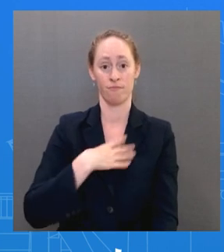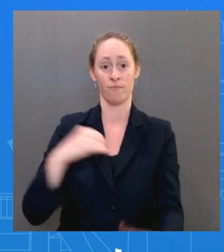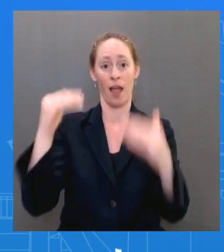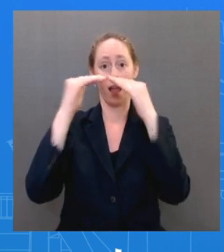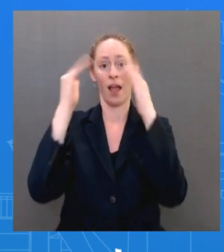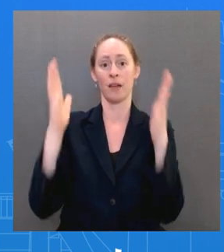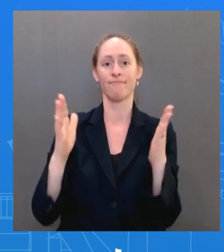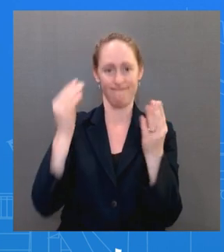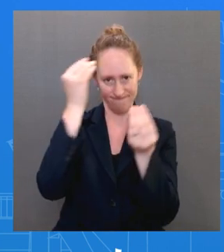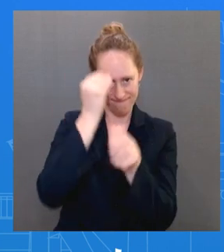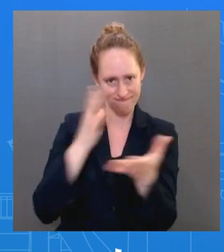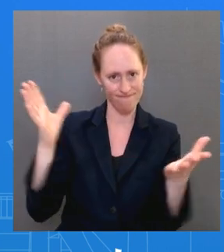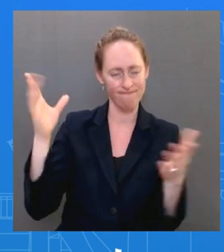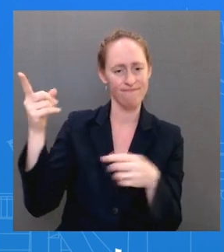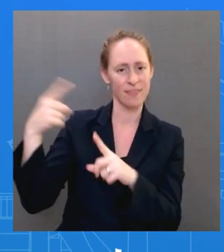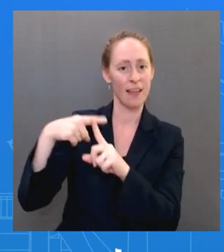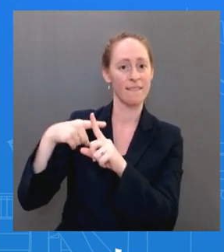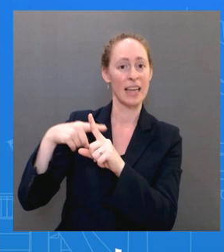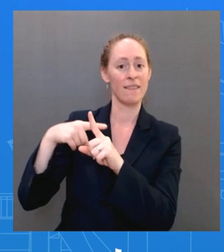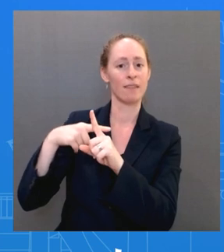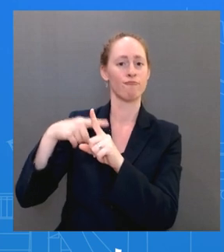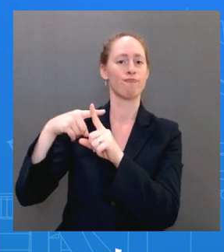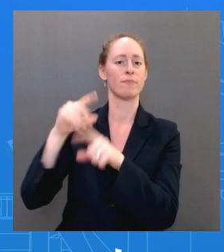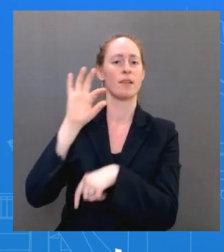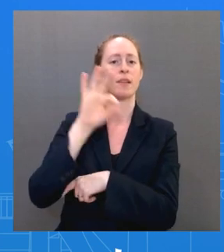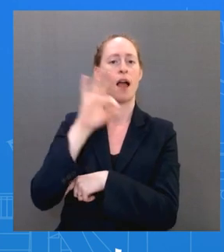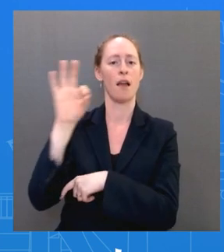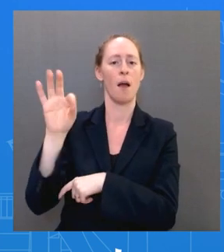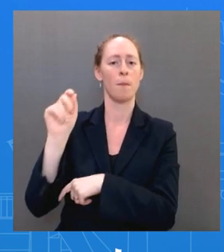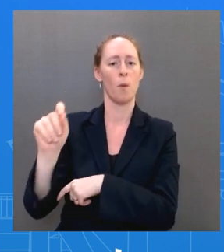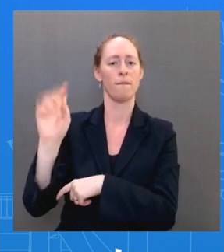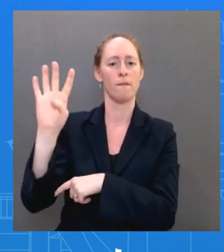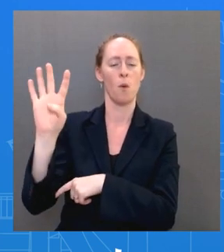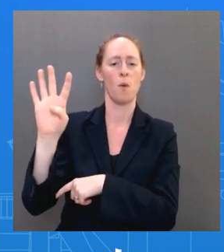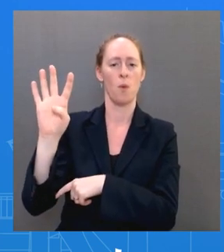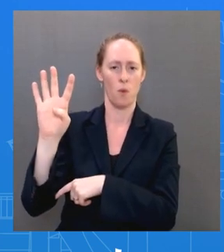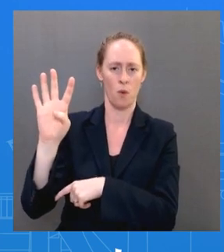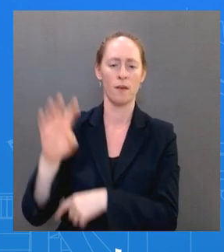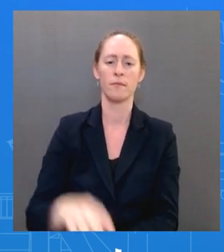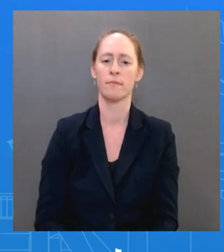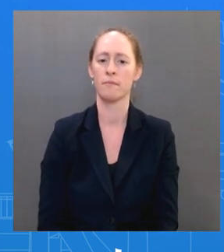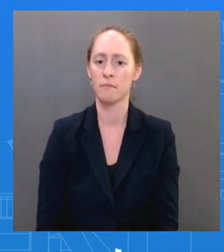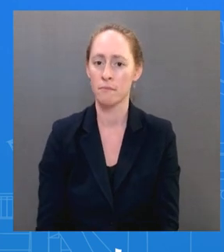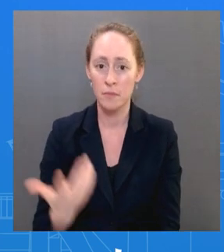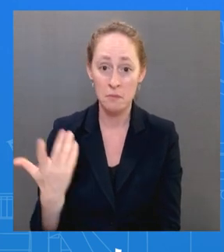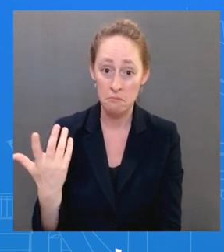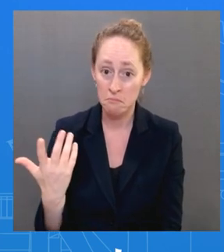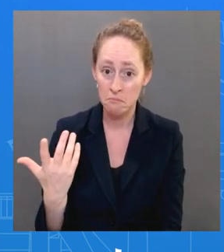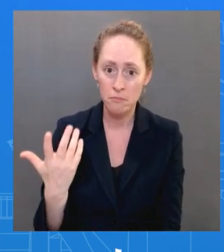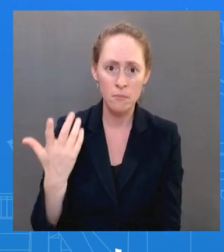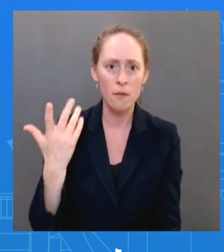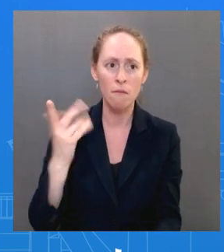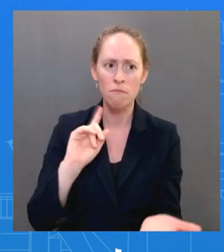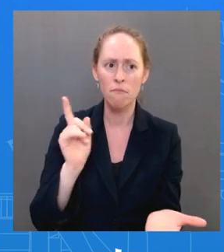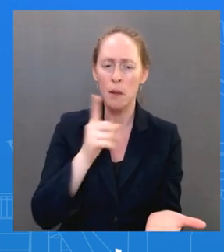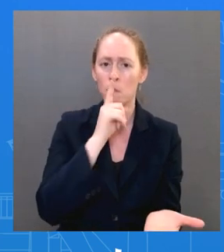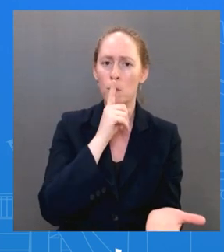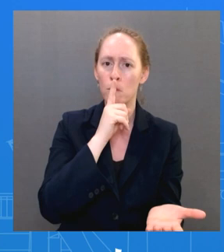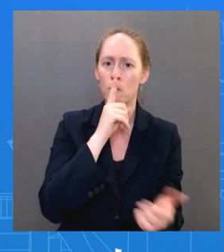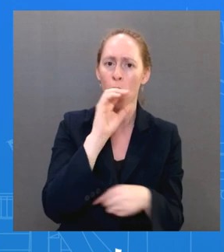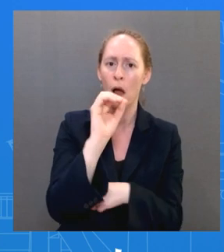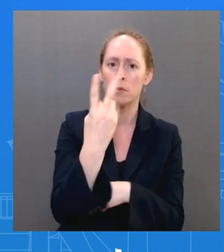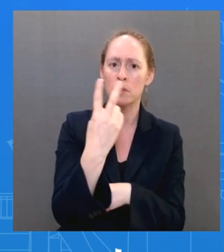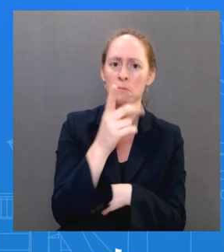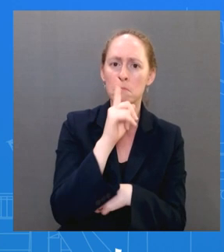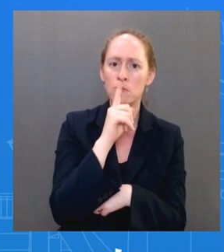numbers on his oxygen levels, blood pressure levels, beyond just saying that they are normal? Would you be willing to release that information? You know, what I will say is he gets his vital signs checked several